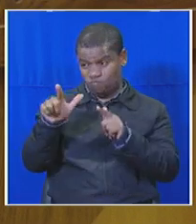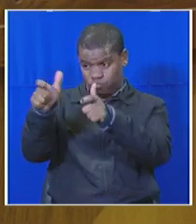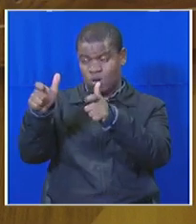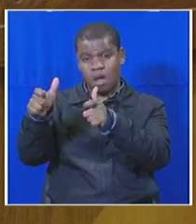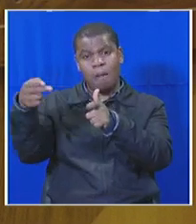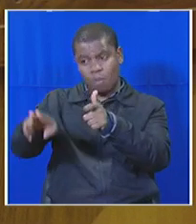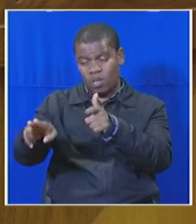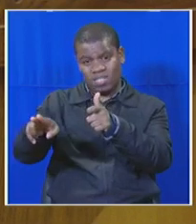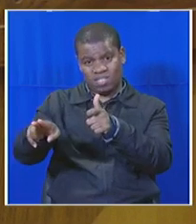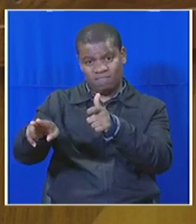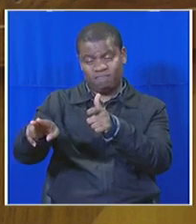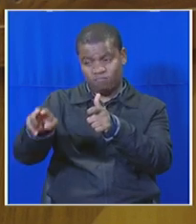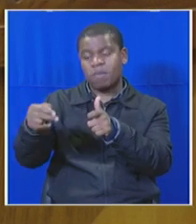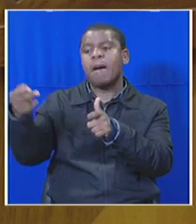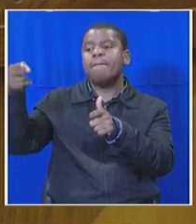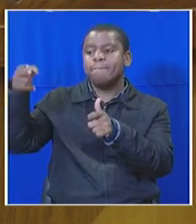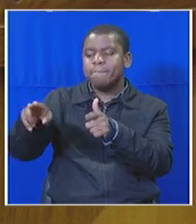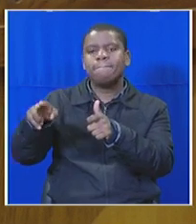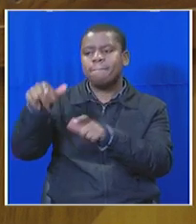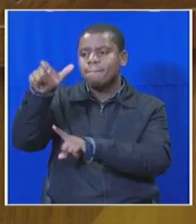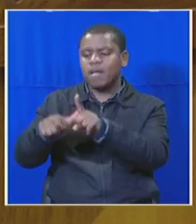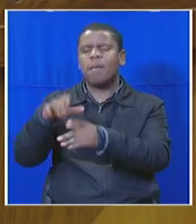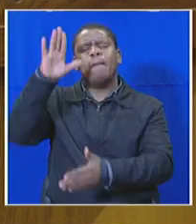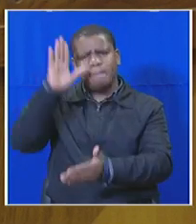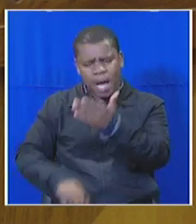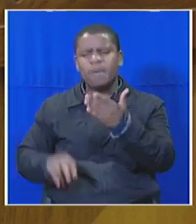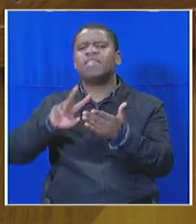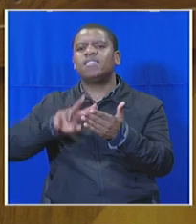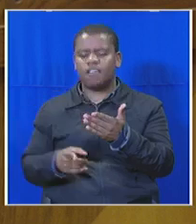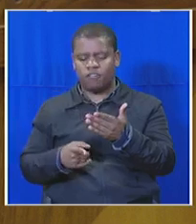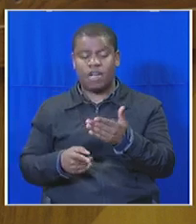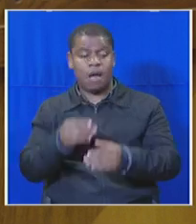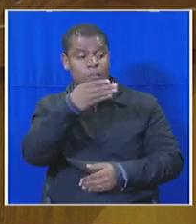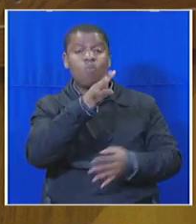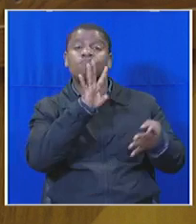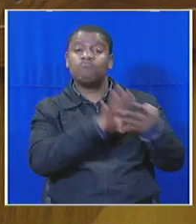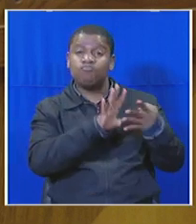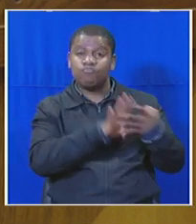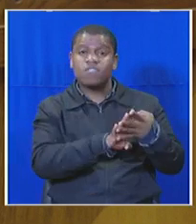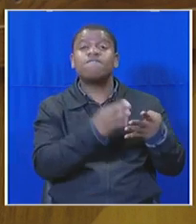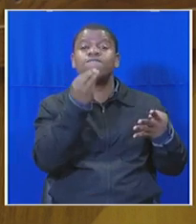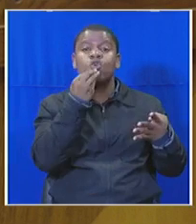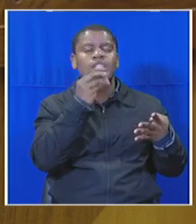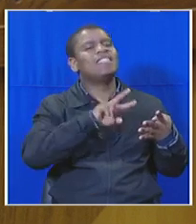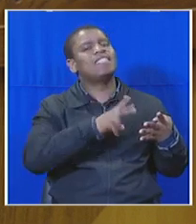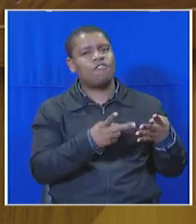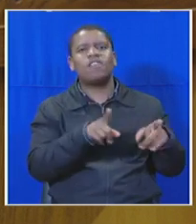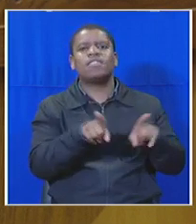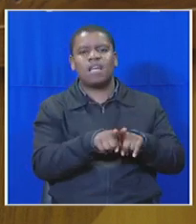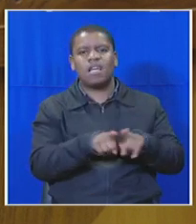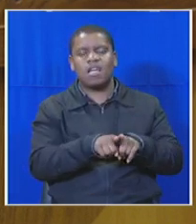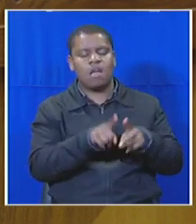The prison must be different. The food in the prison must be different.